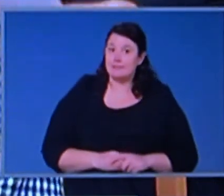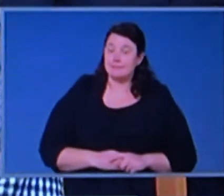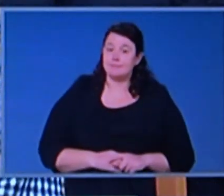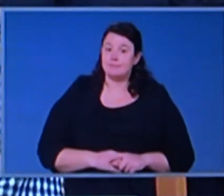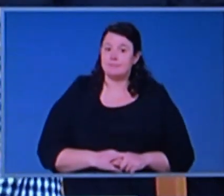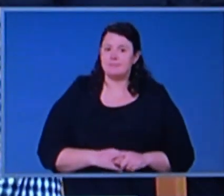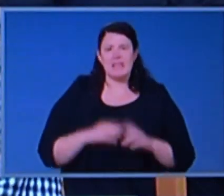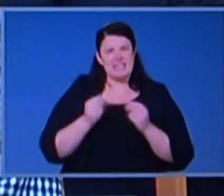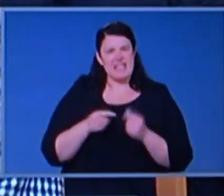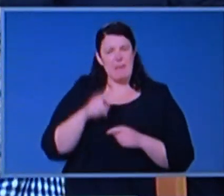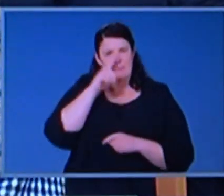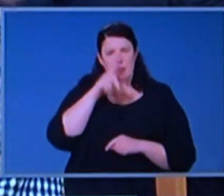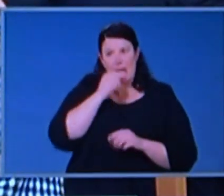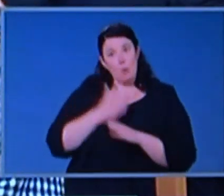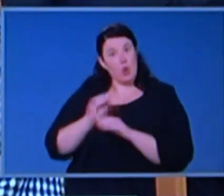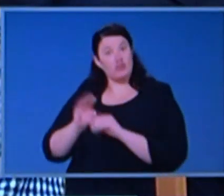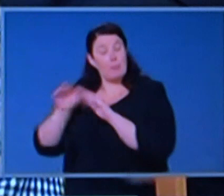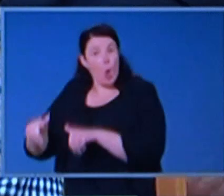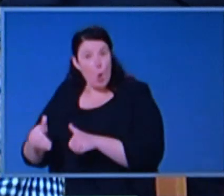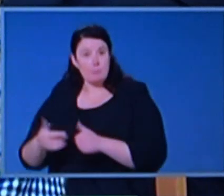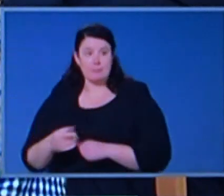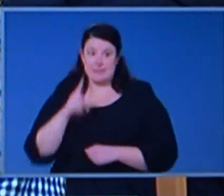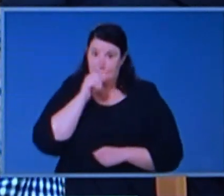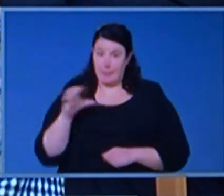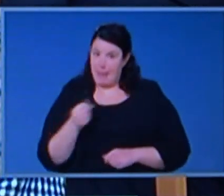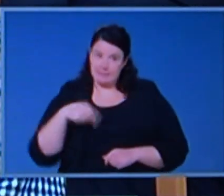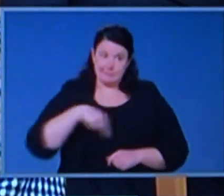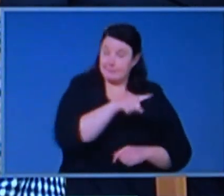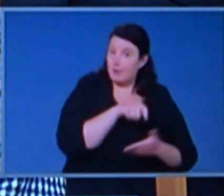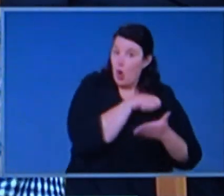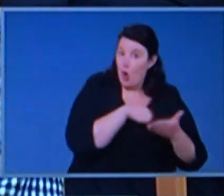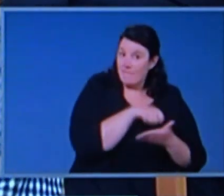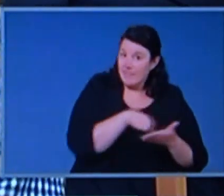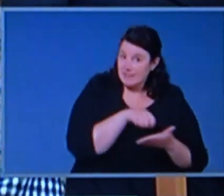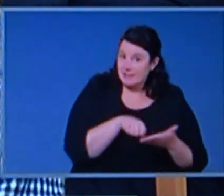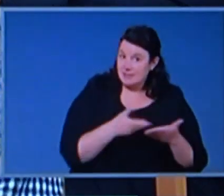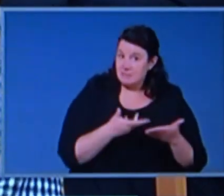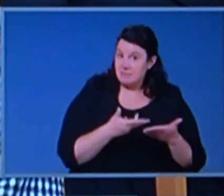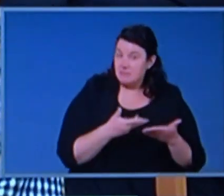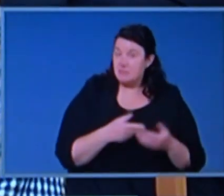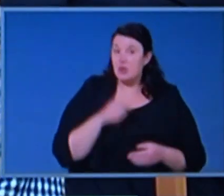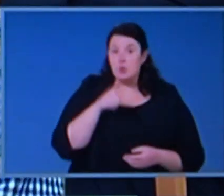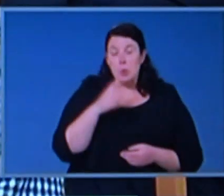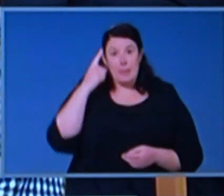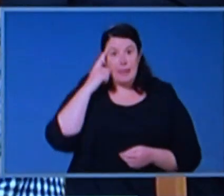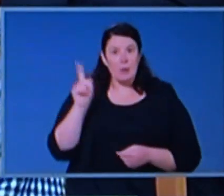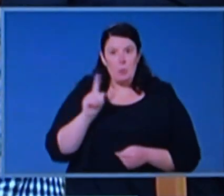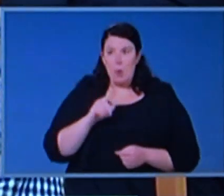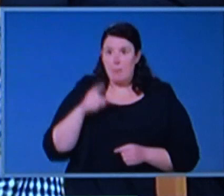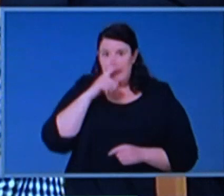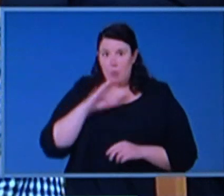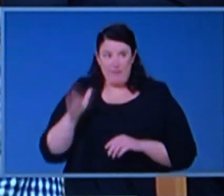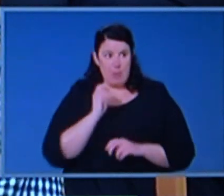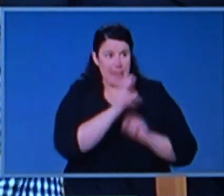home. Is there sufficient economic benefit in getting those workers back on public transport, crowding our cities,